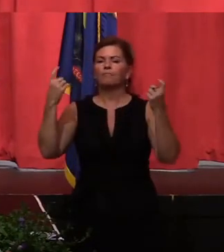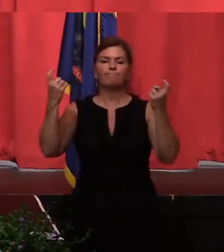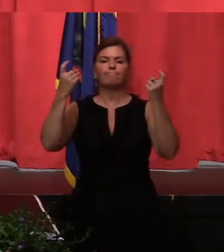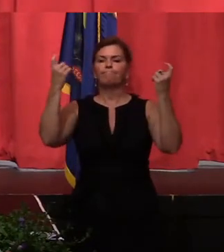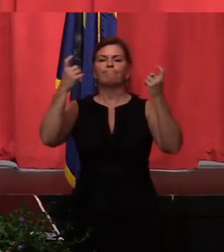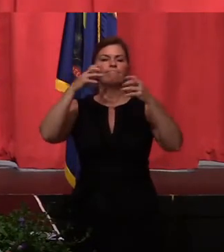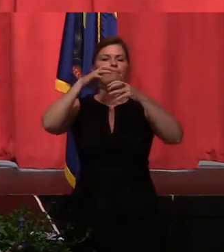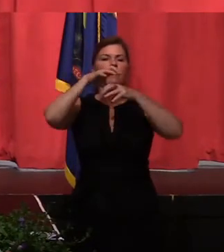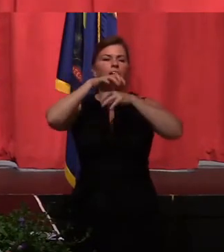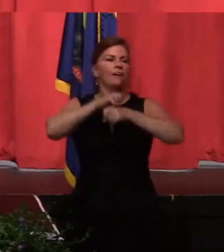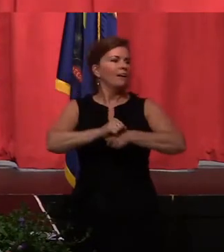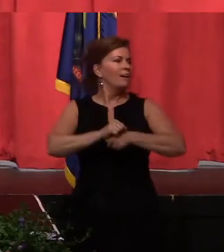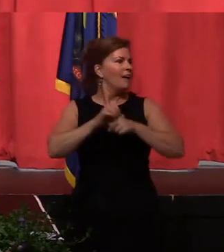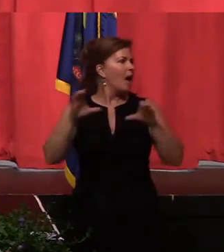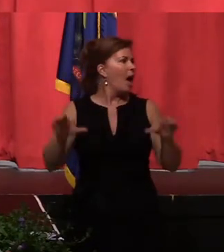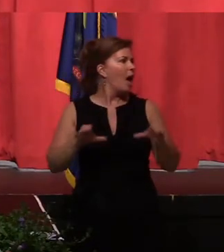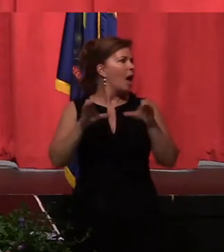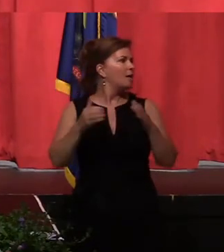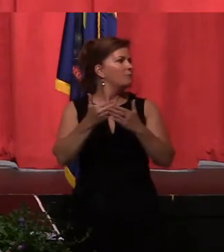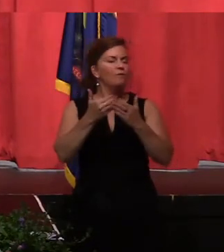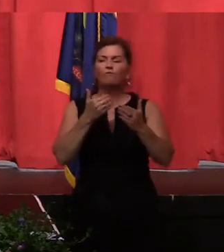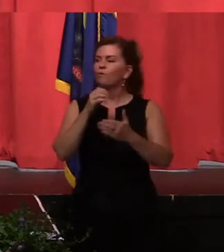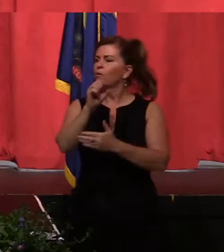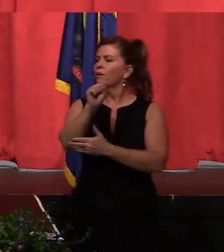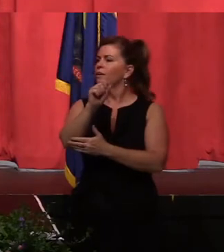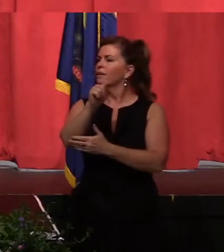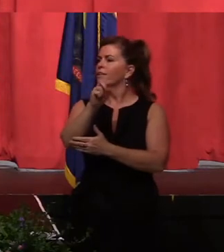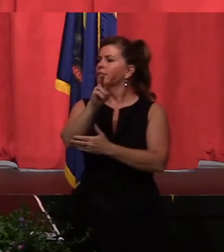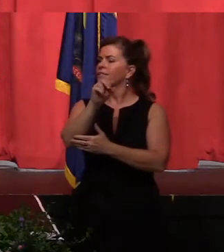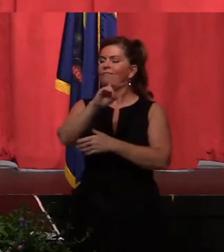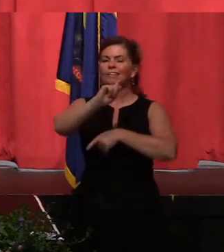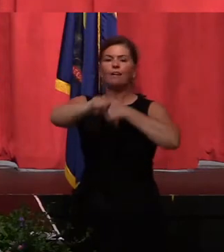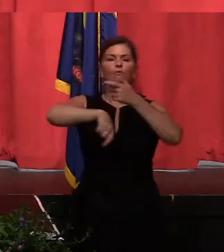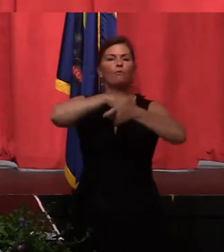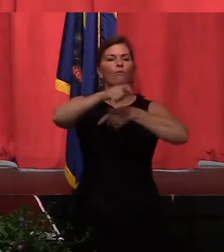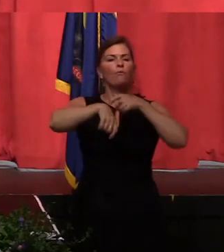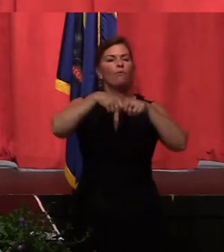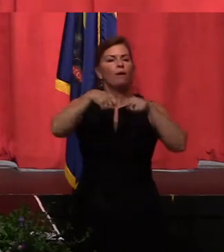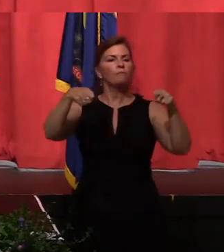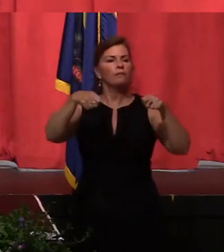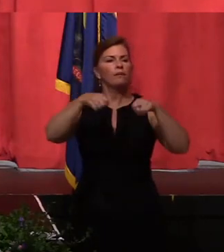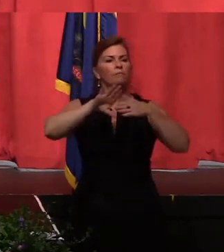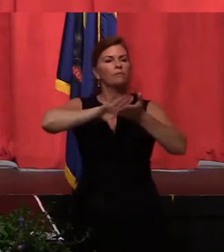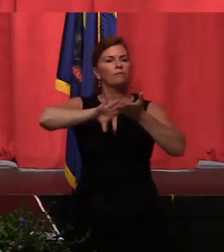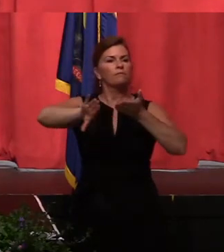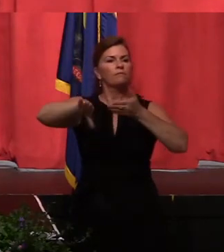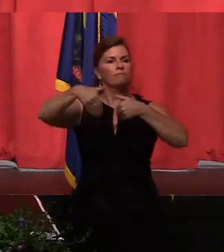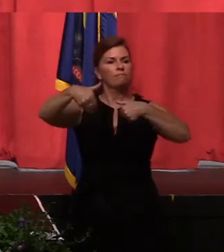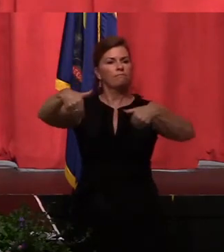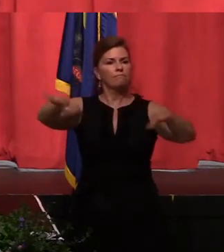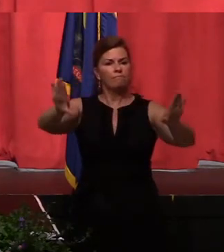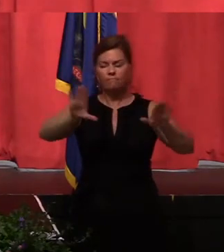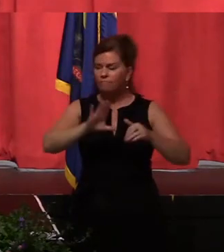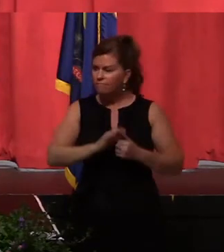before Stephen has a chance to wrap up and dismiss us.